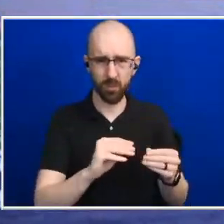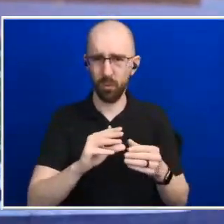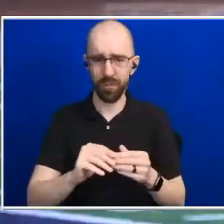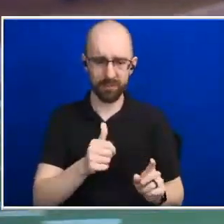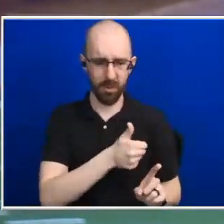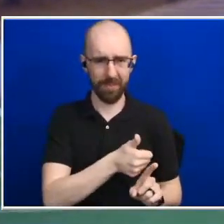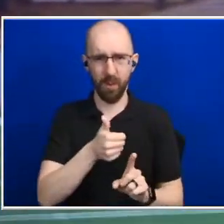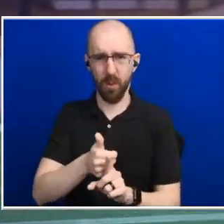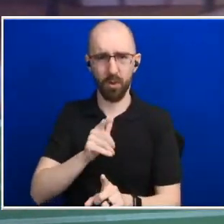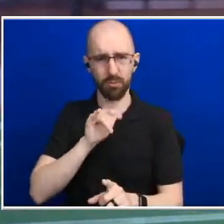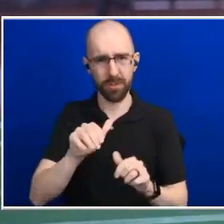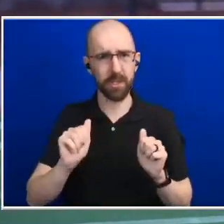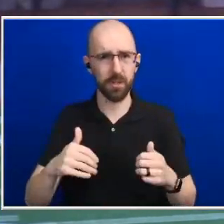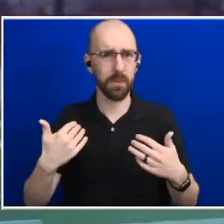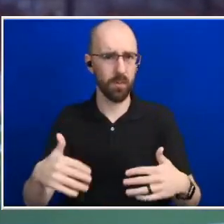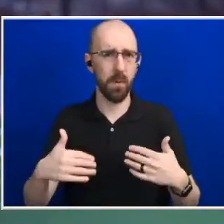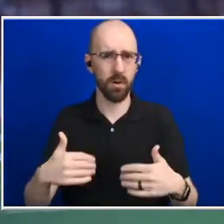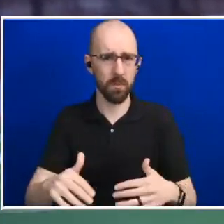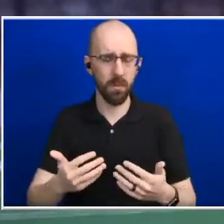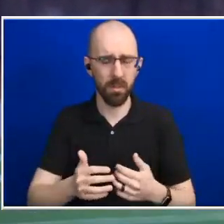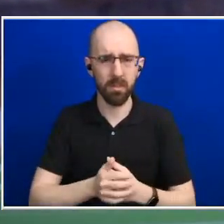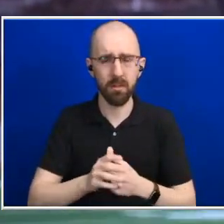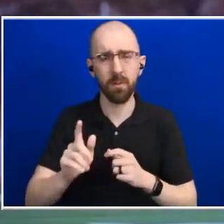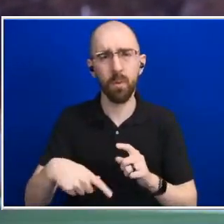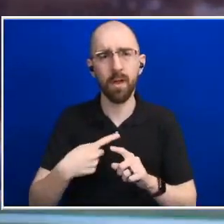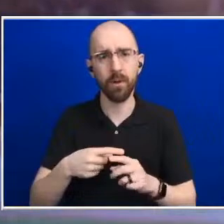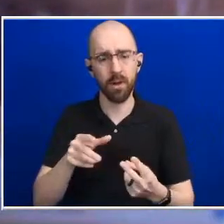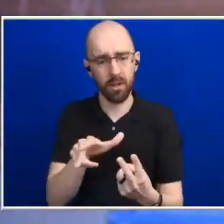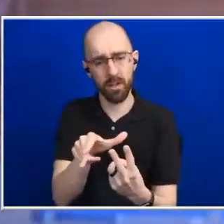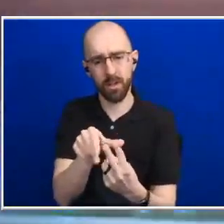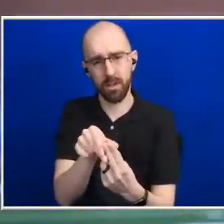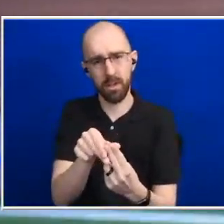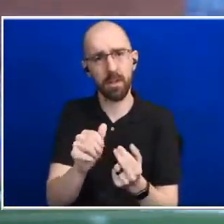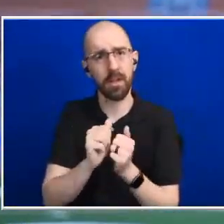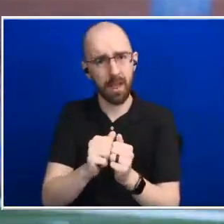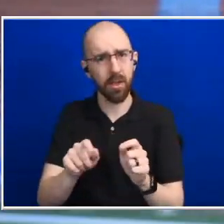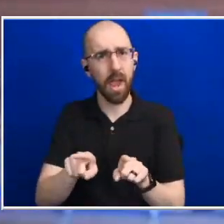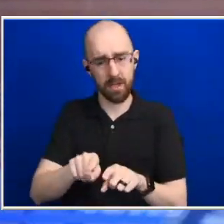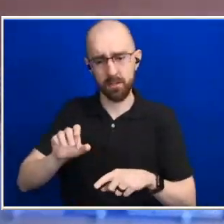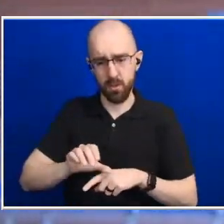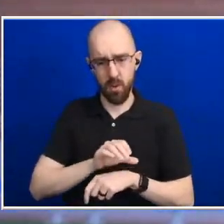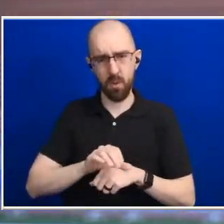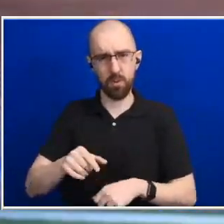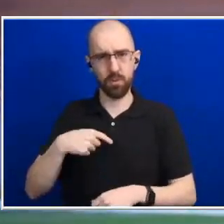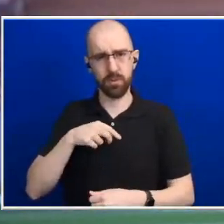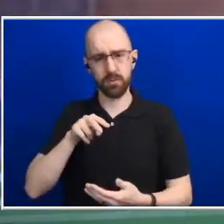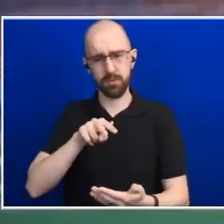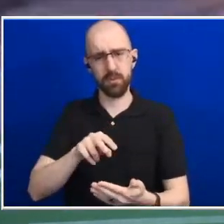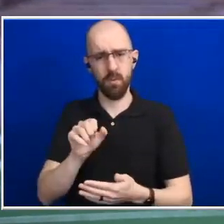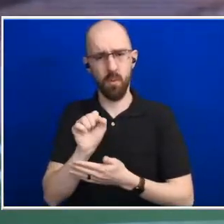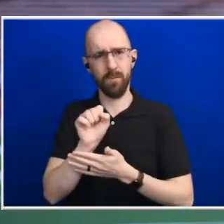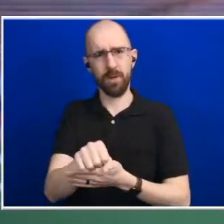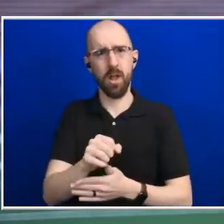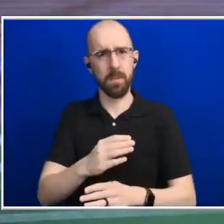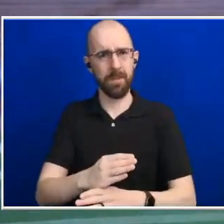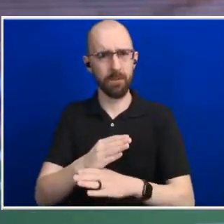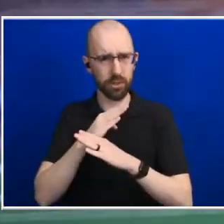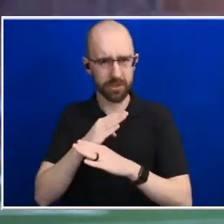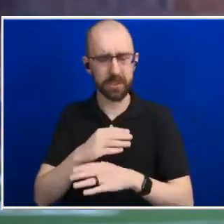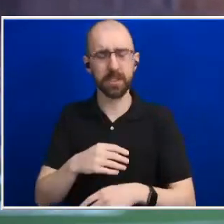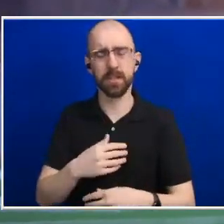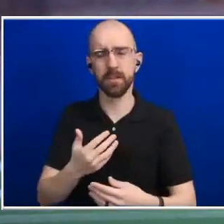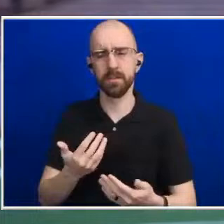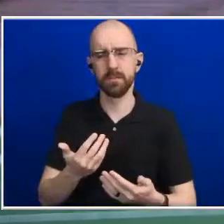really remarkable. When you couple them together, you know, as a coach, when you talk about overcoming adversity and putting things